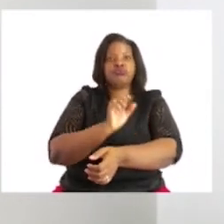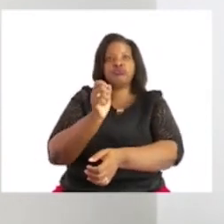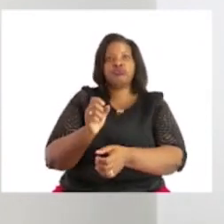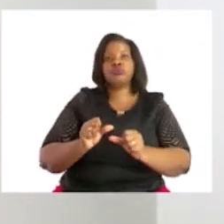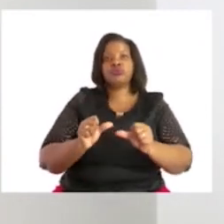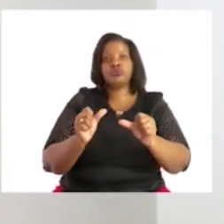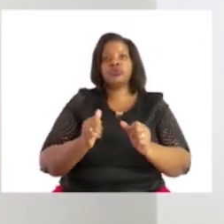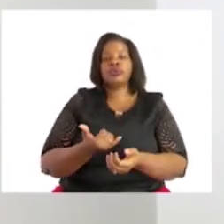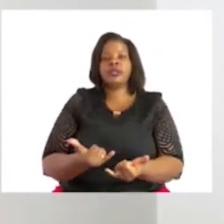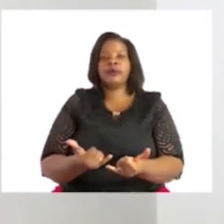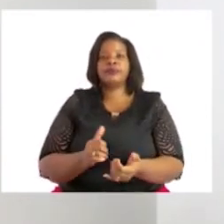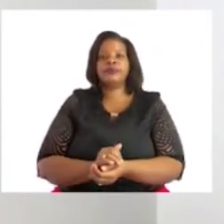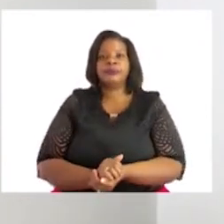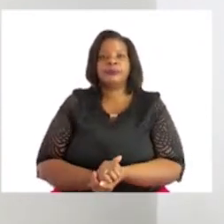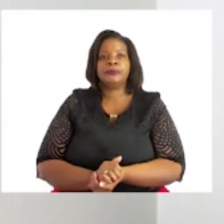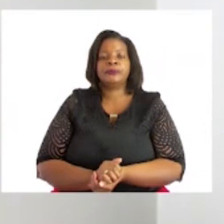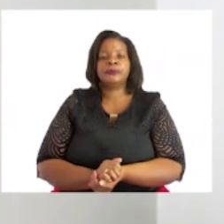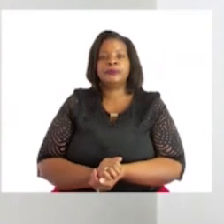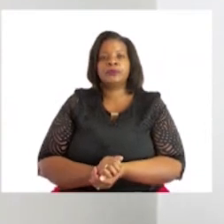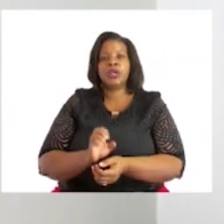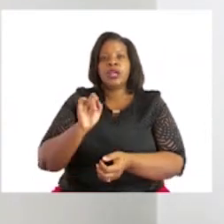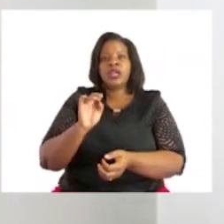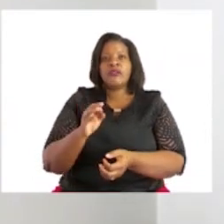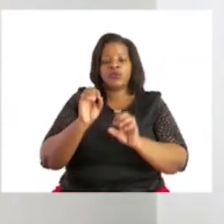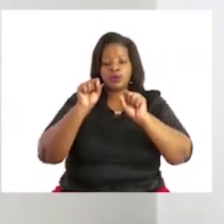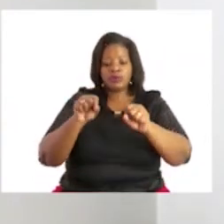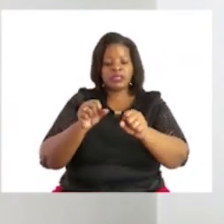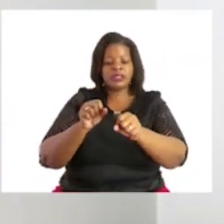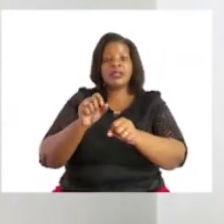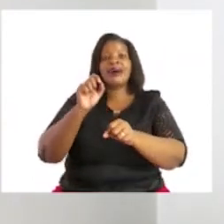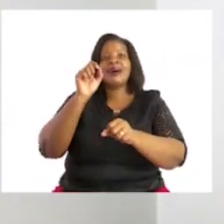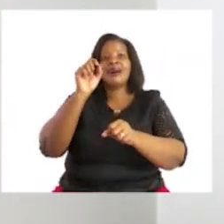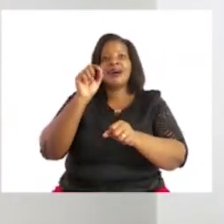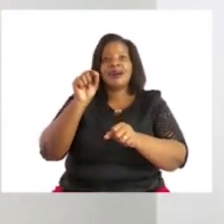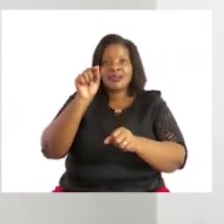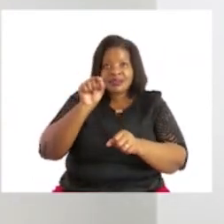And if we are to put this number on an abacus which is drawn,